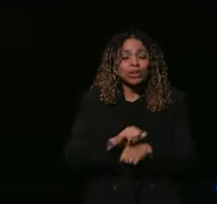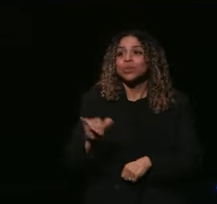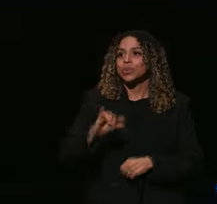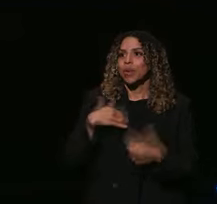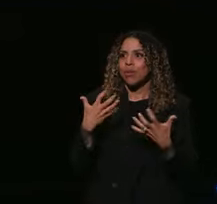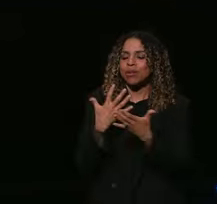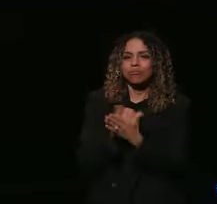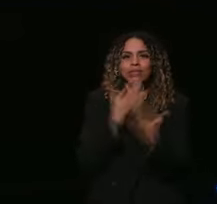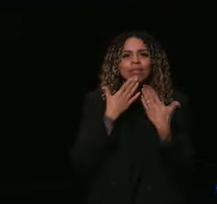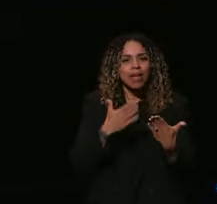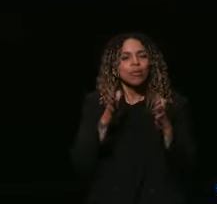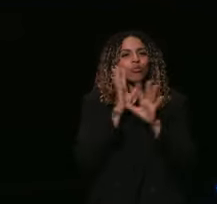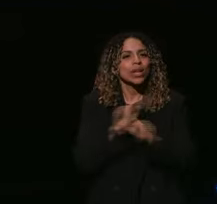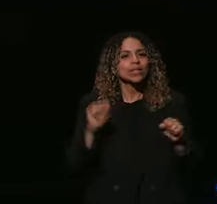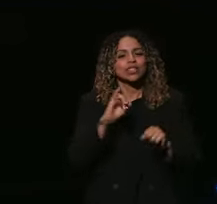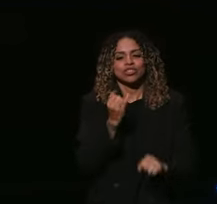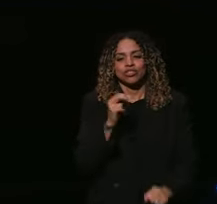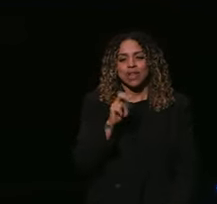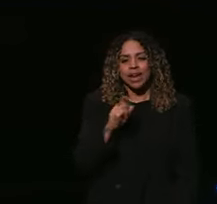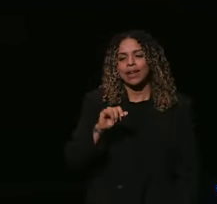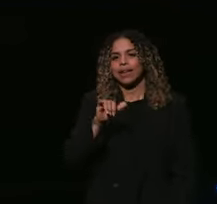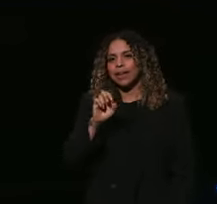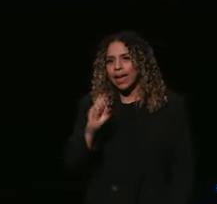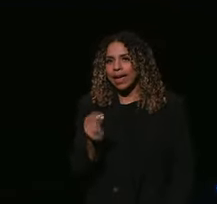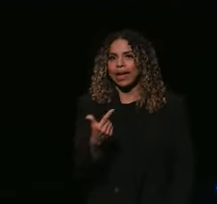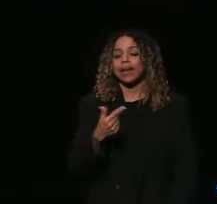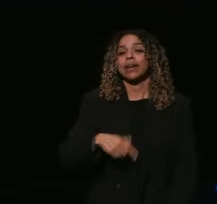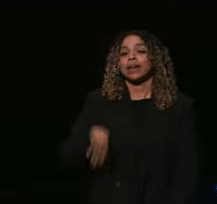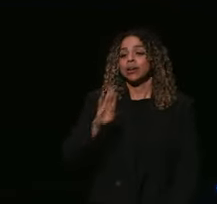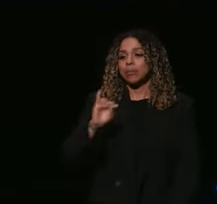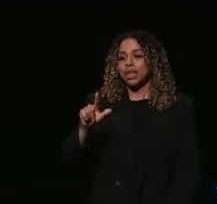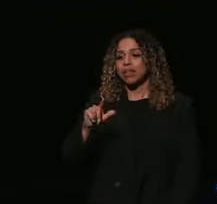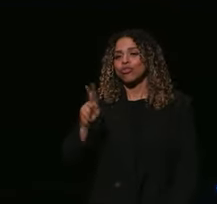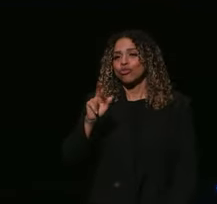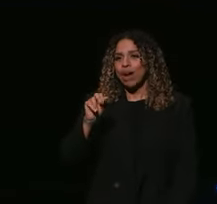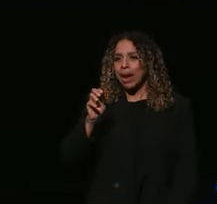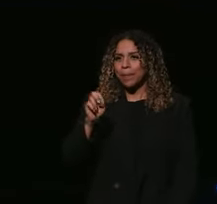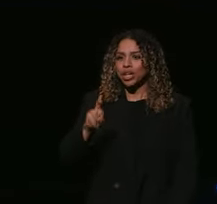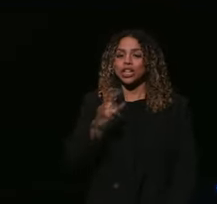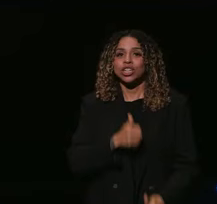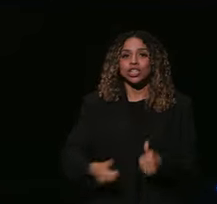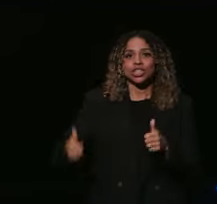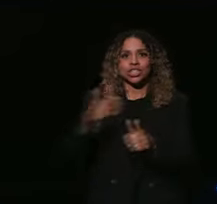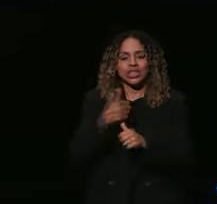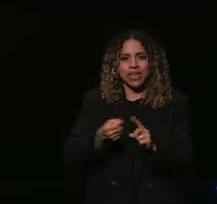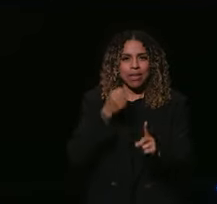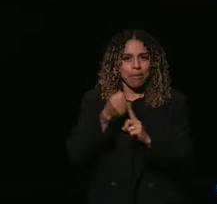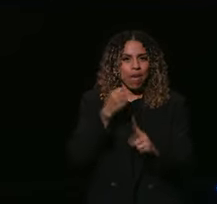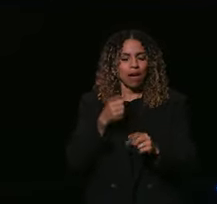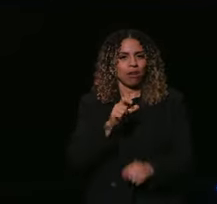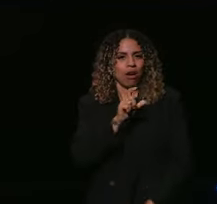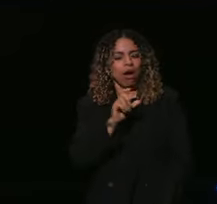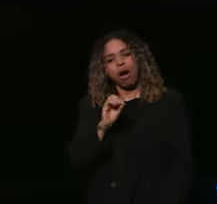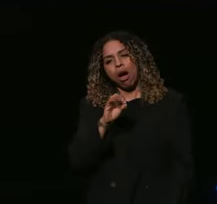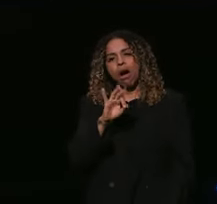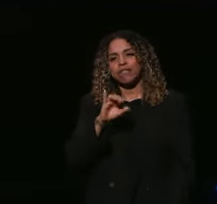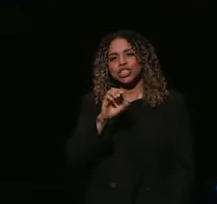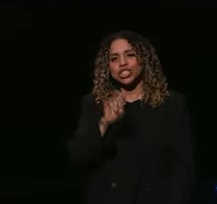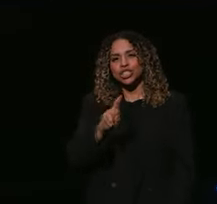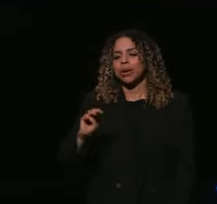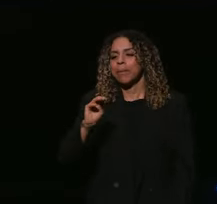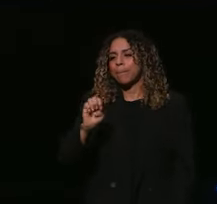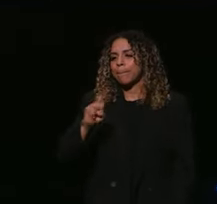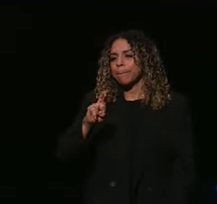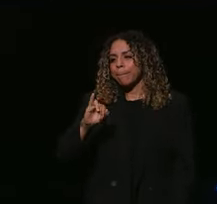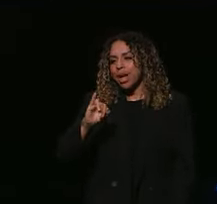President Janet Yang, Academy CEO Bill Kramer, and Chief Membership Impact and Industry Officer Meredith Shea. The team appreciates